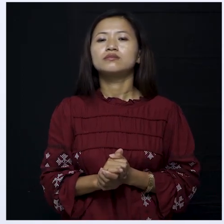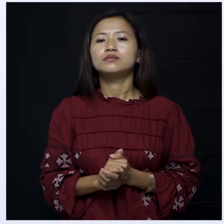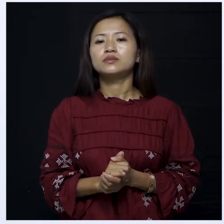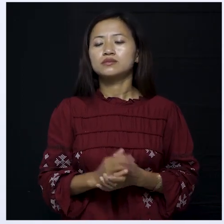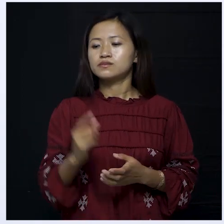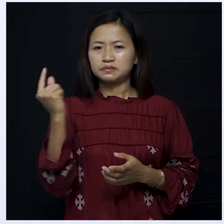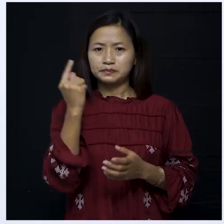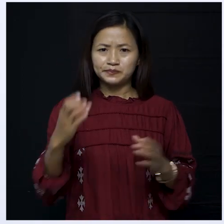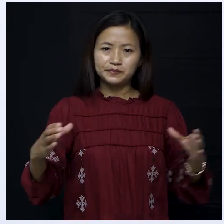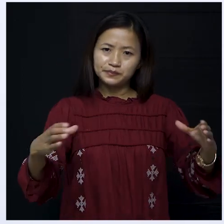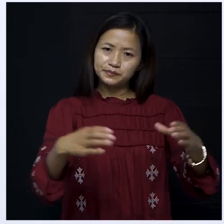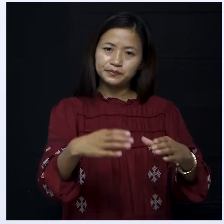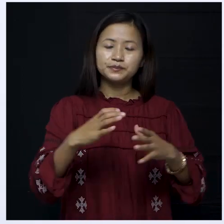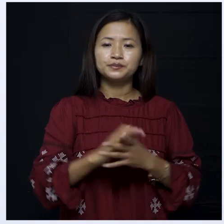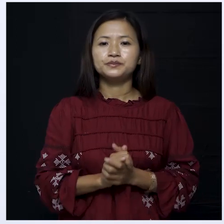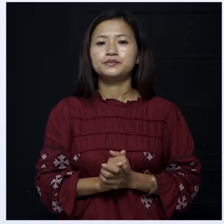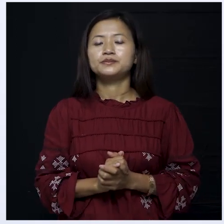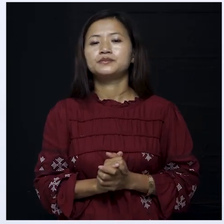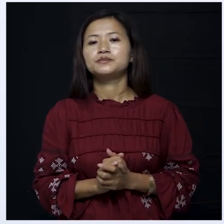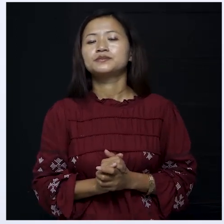the trash